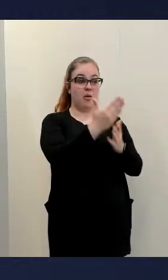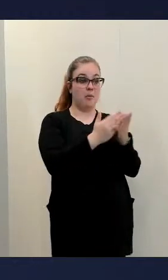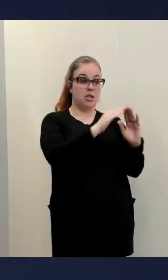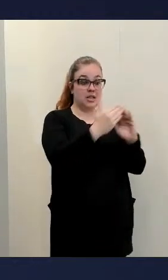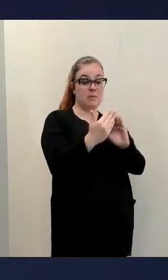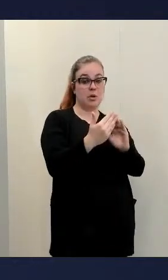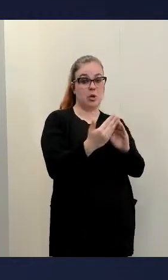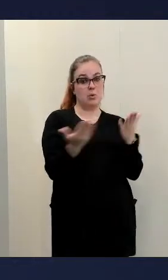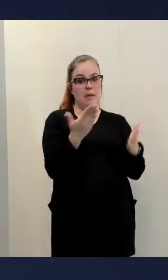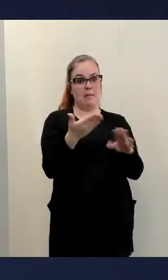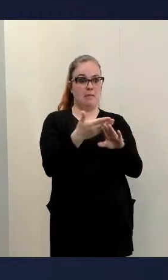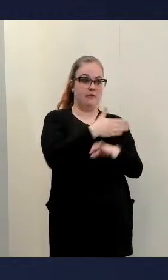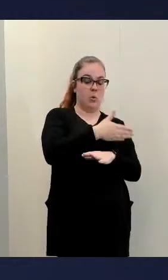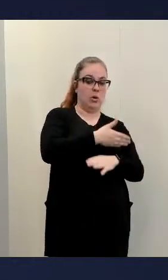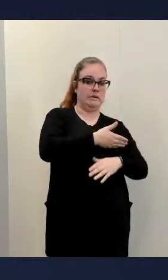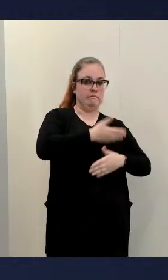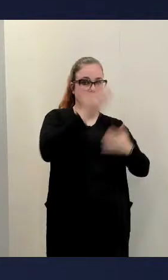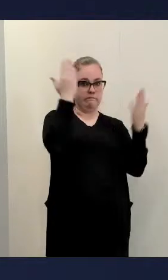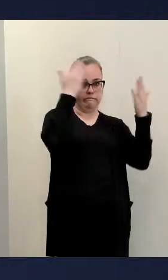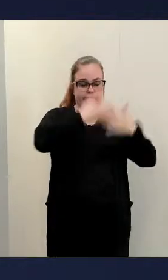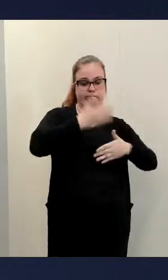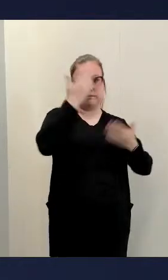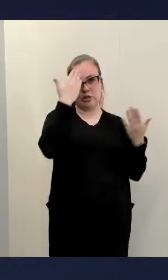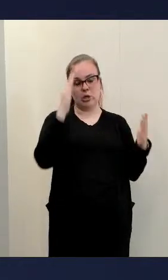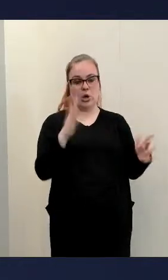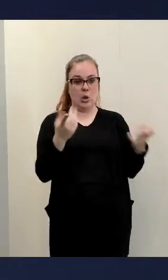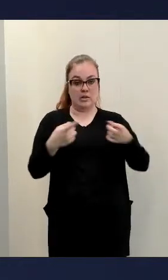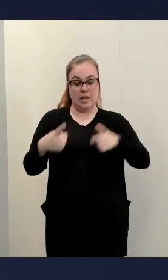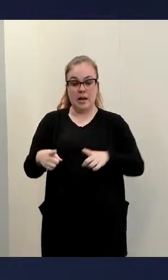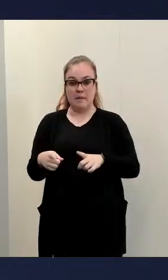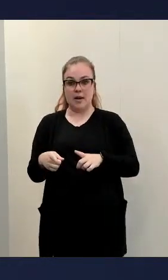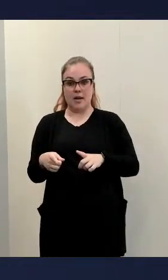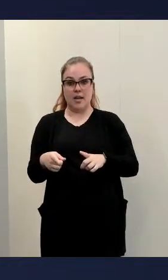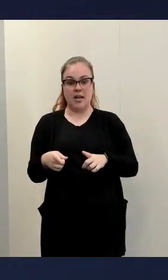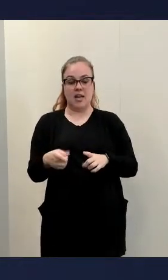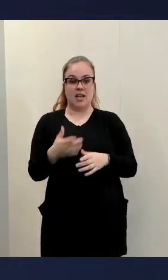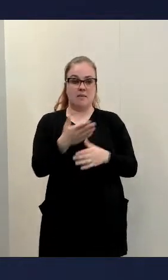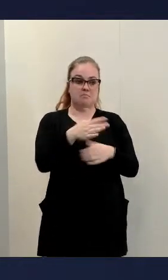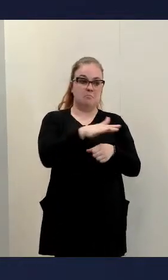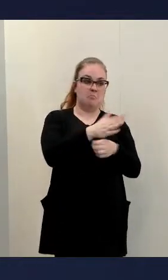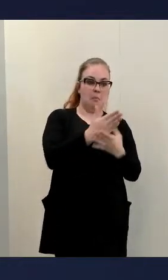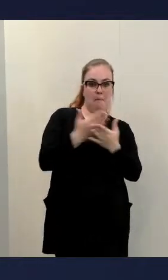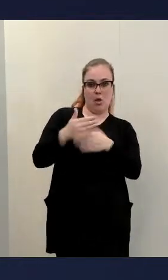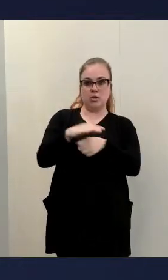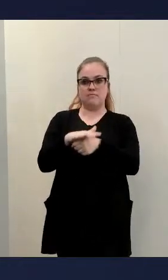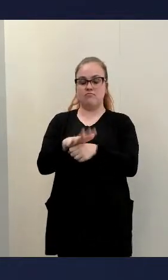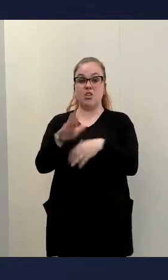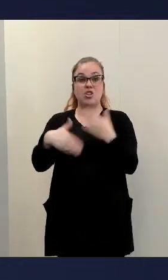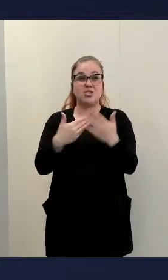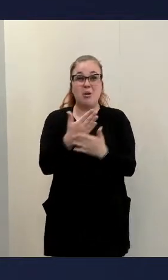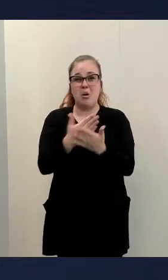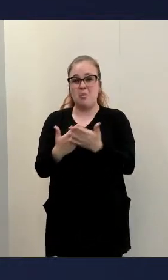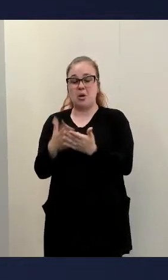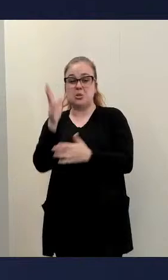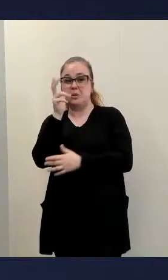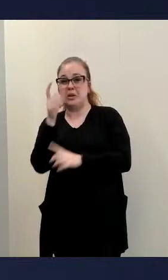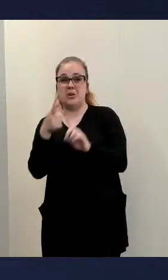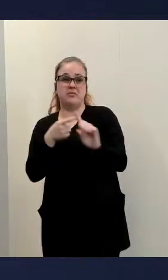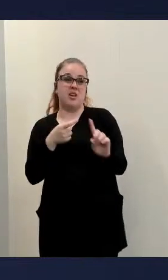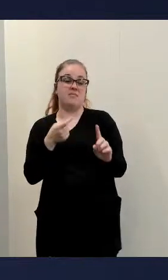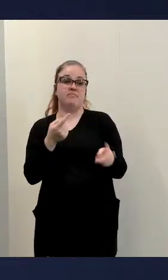community who may not have understood what actually existed in parts of our county. And it's all parts of the county. I mean, I'll hear it